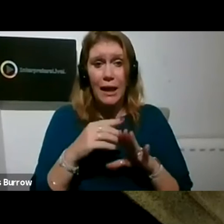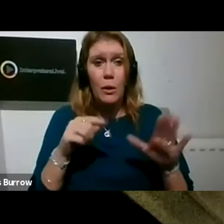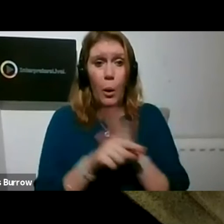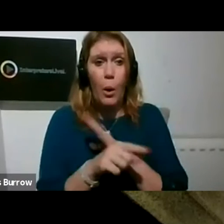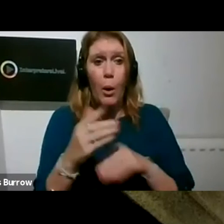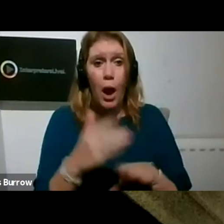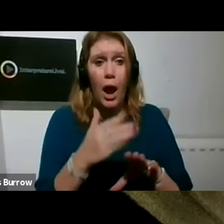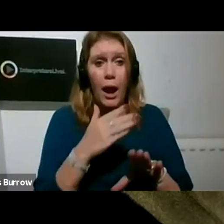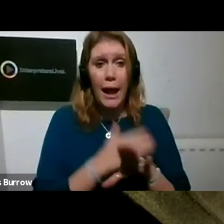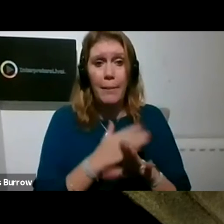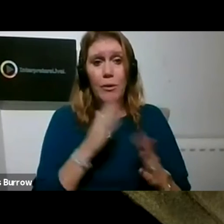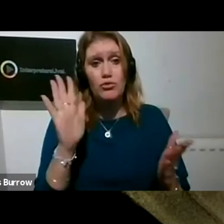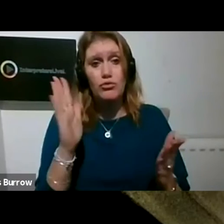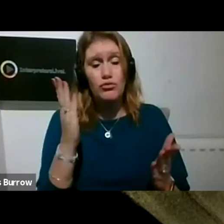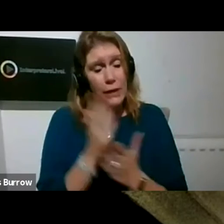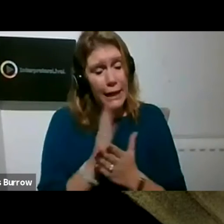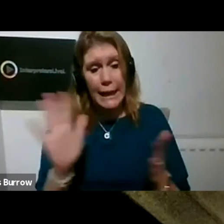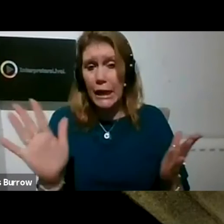it.